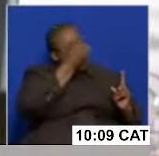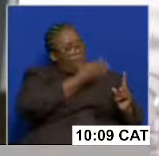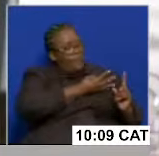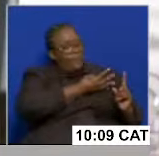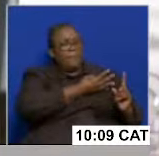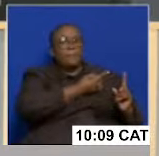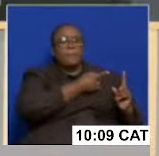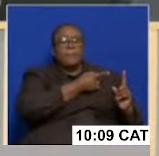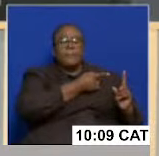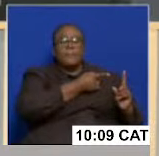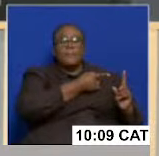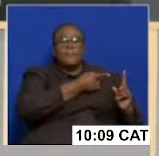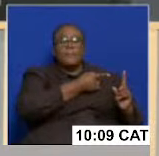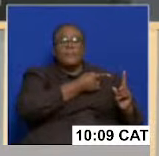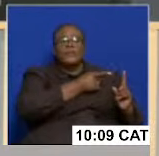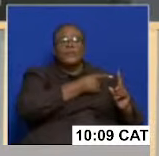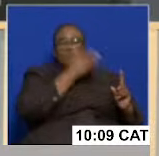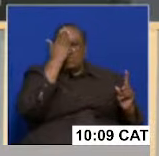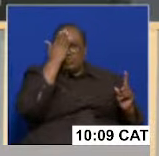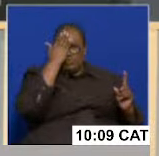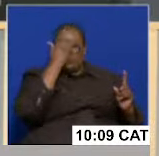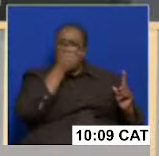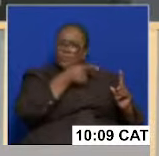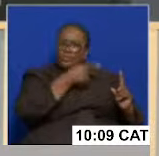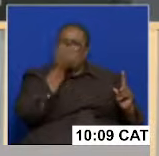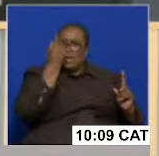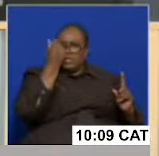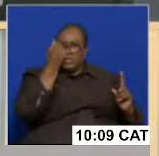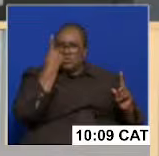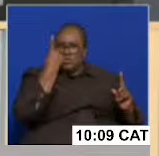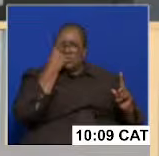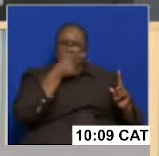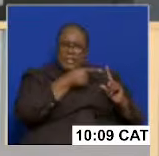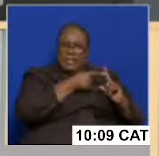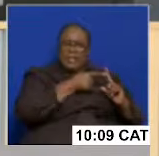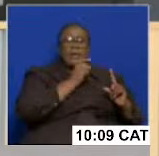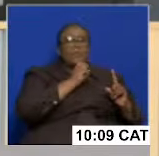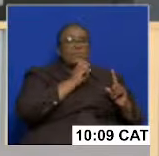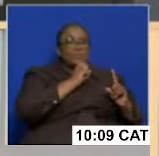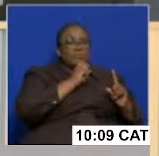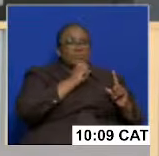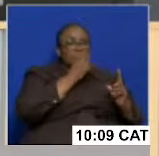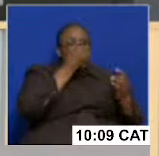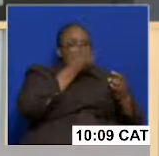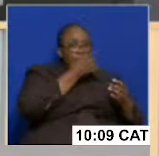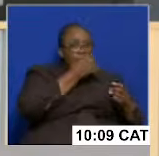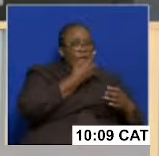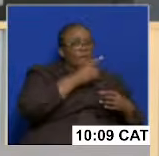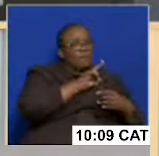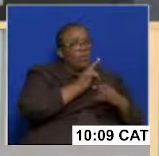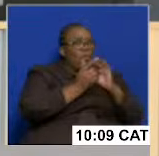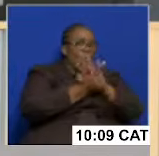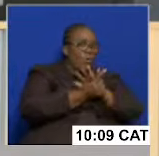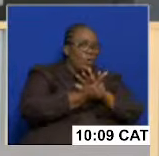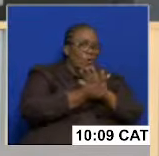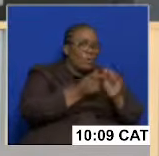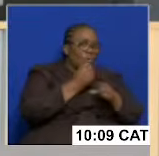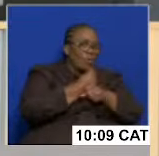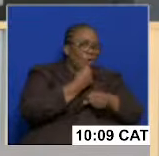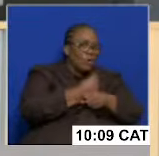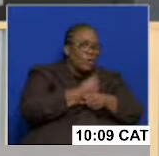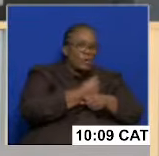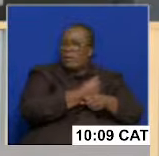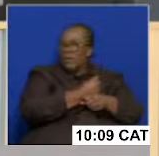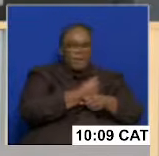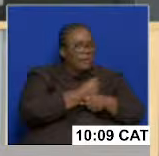knew and understood that he would use it not for lawful law enforcement